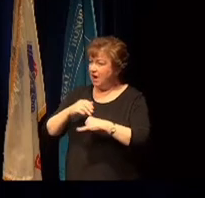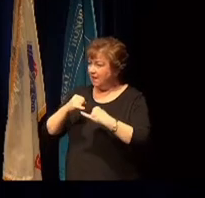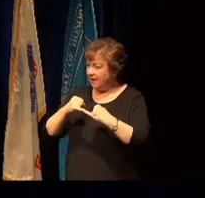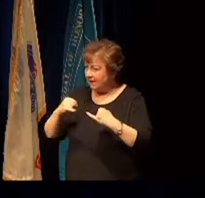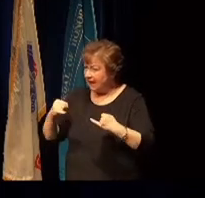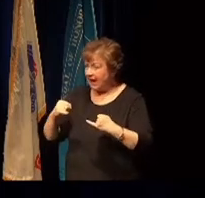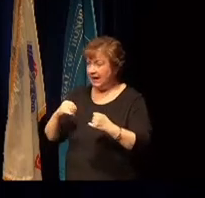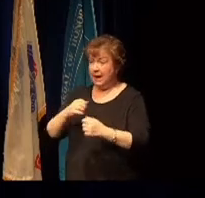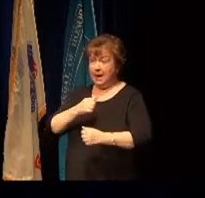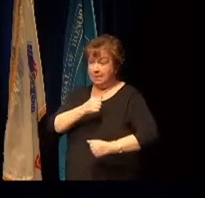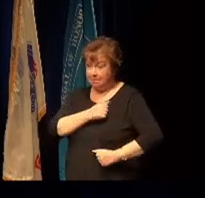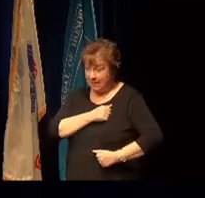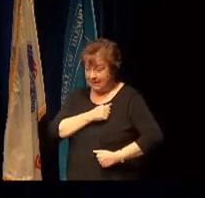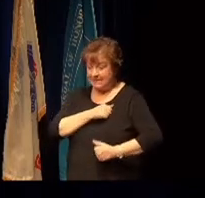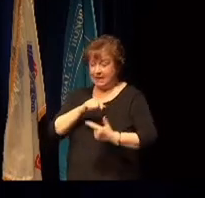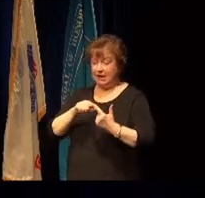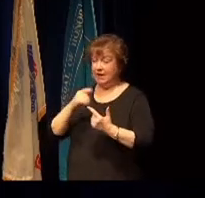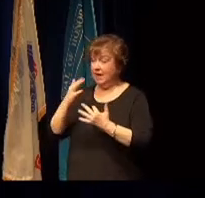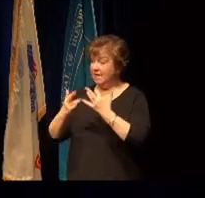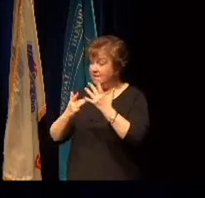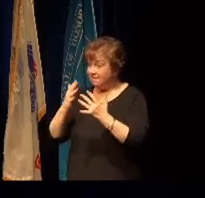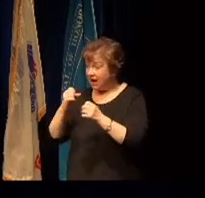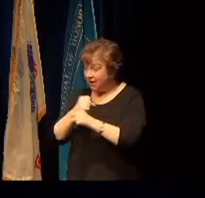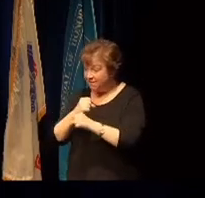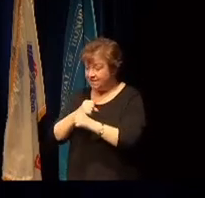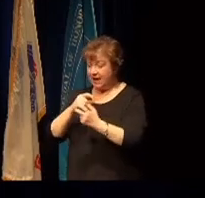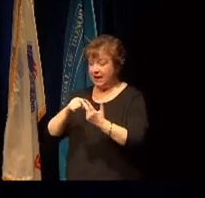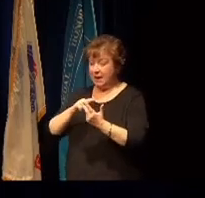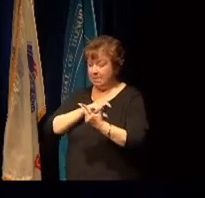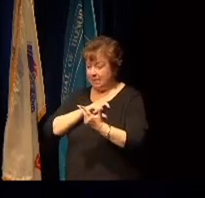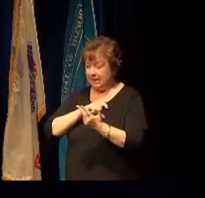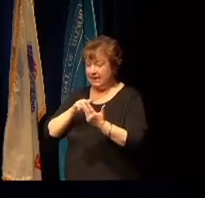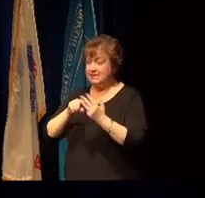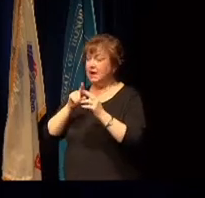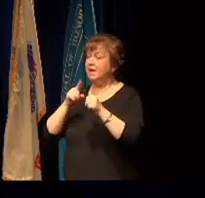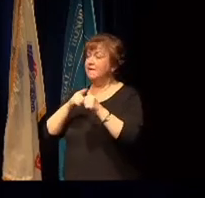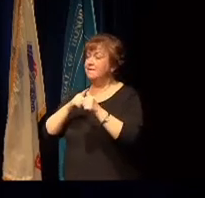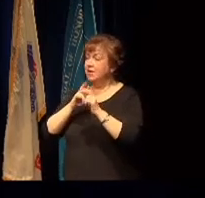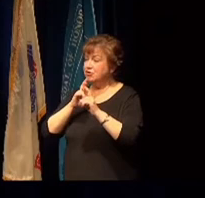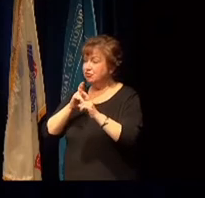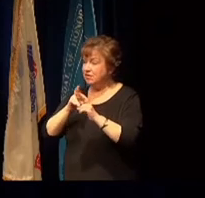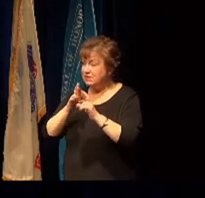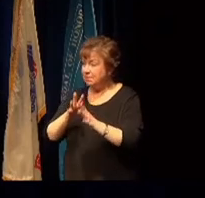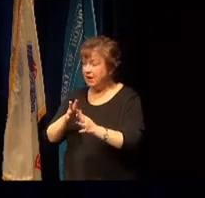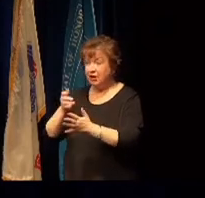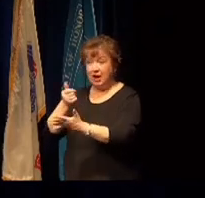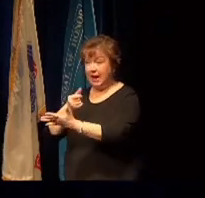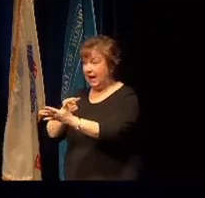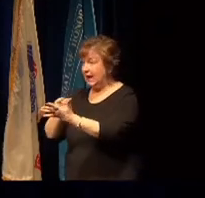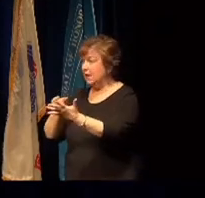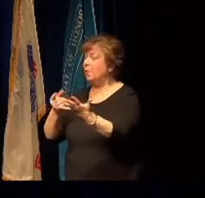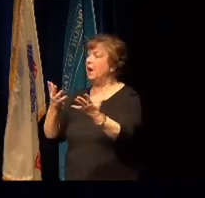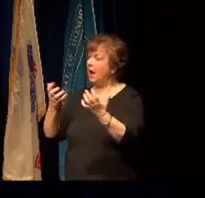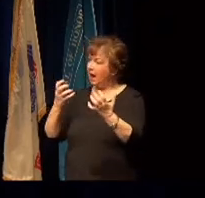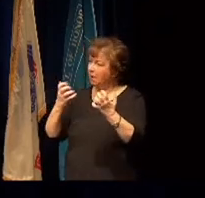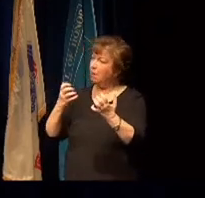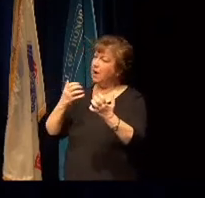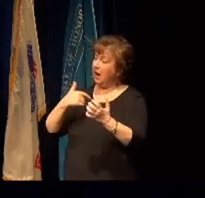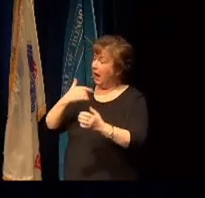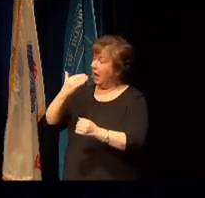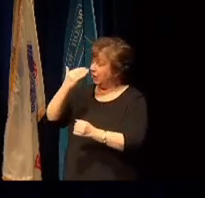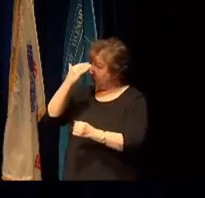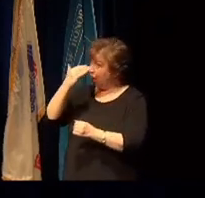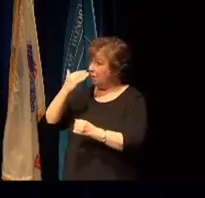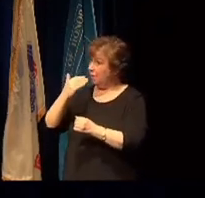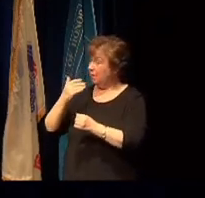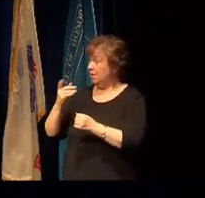military, firefighters, police officers, first responders, whatever it is, on behalf of Gary, I want, and I know he was